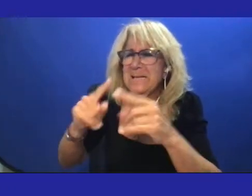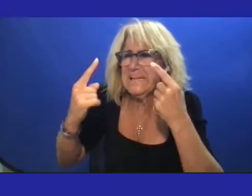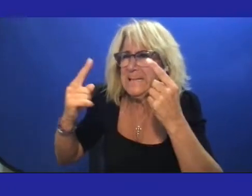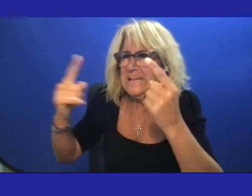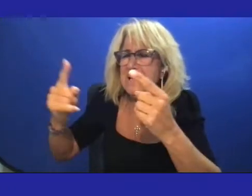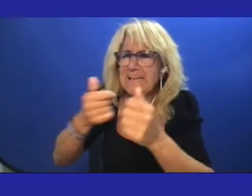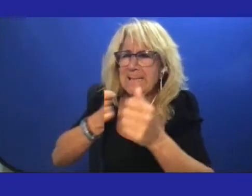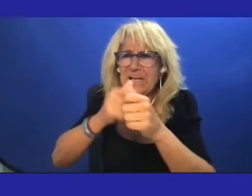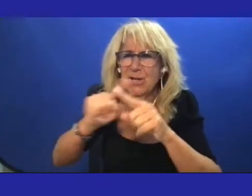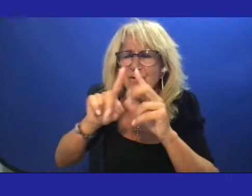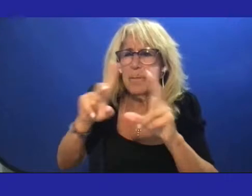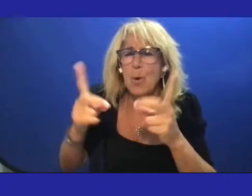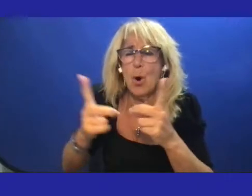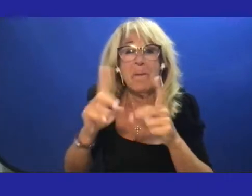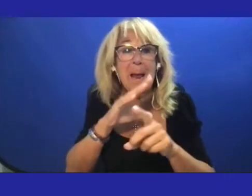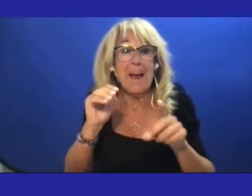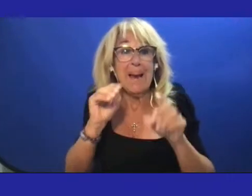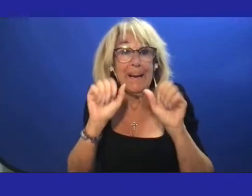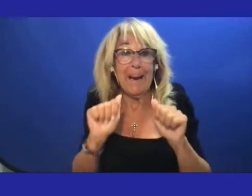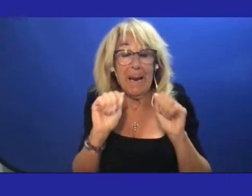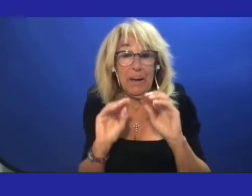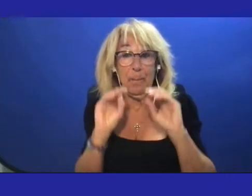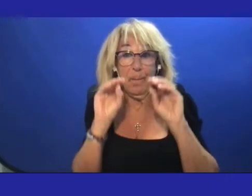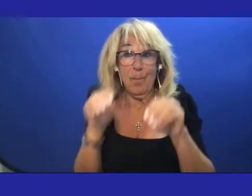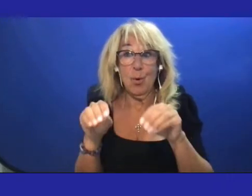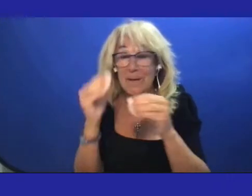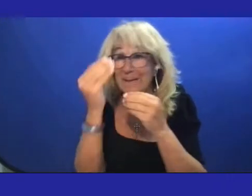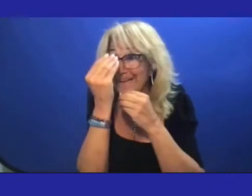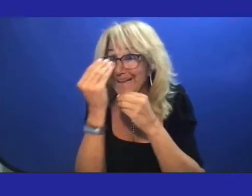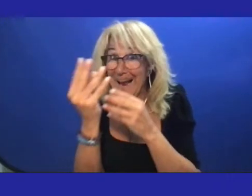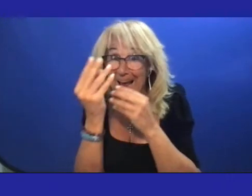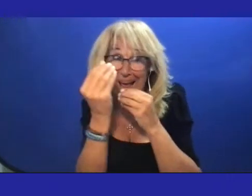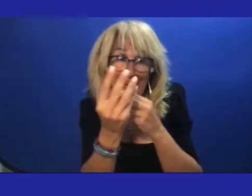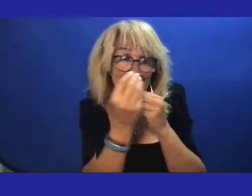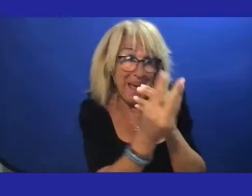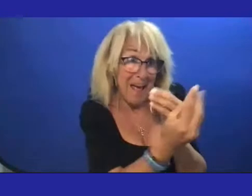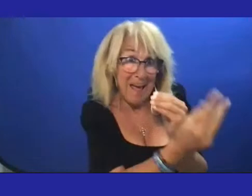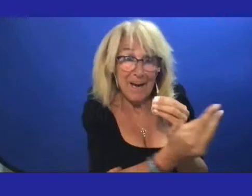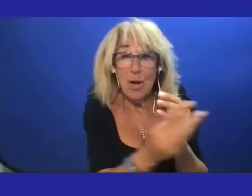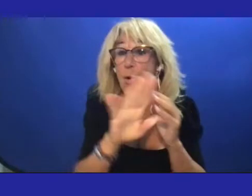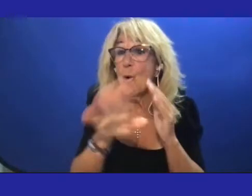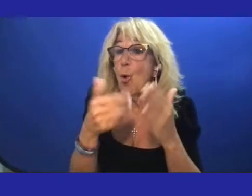we're able to put data at every department level. Next slide.